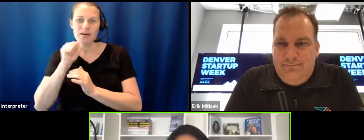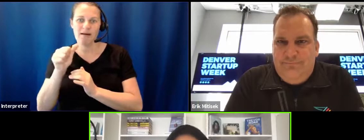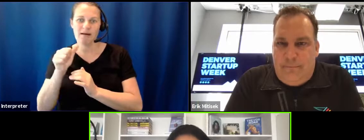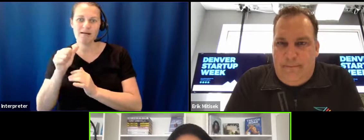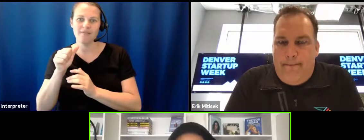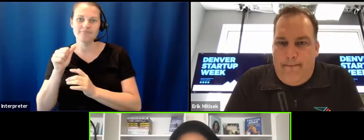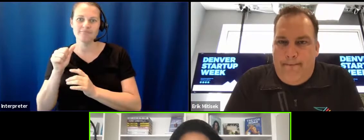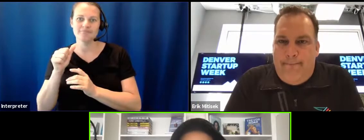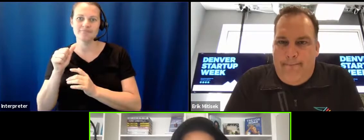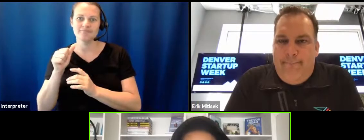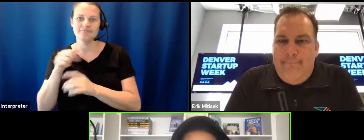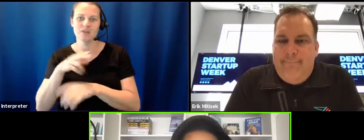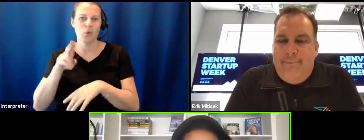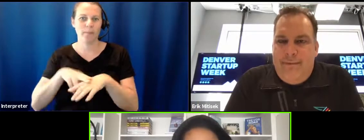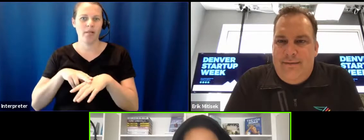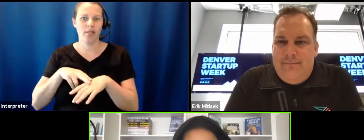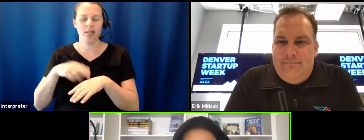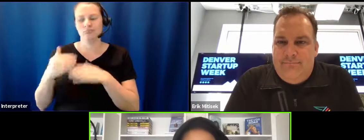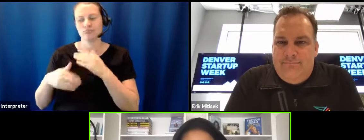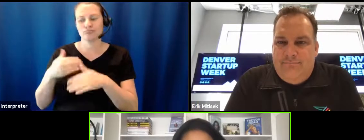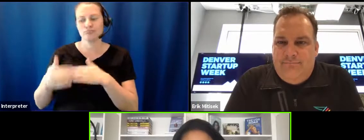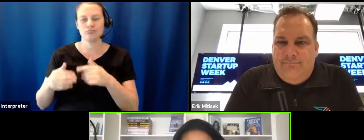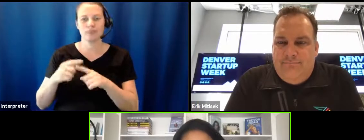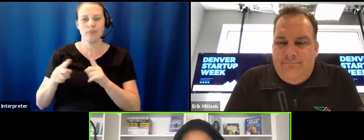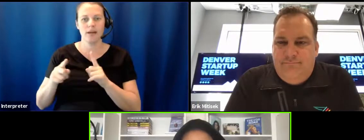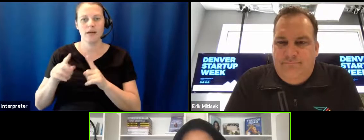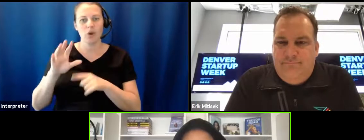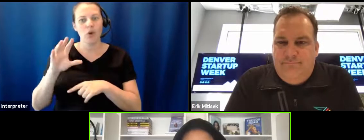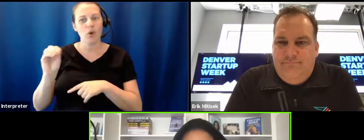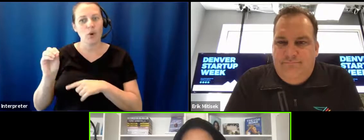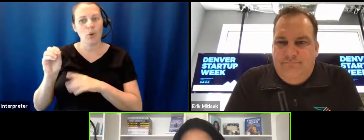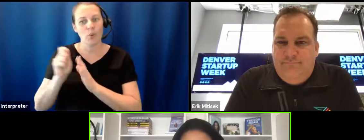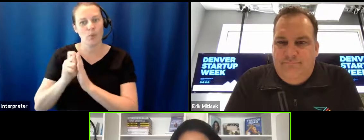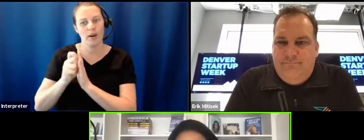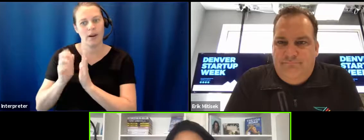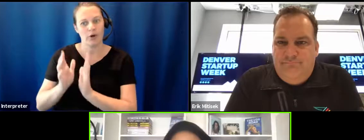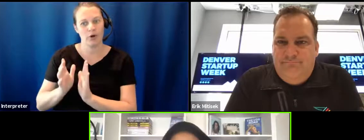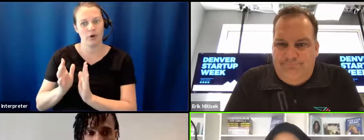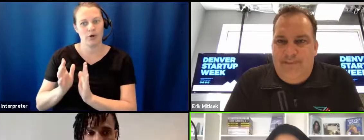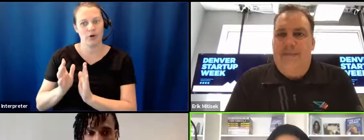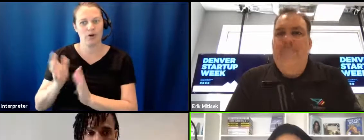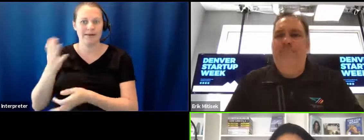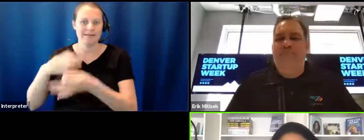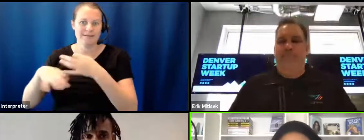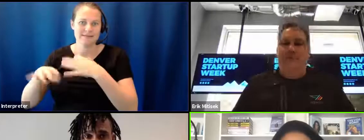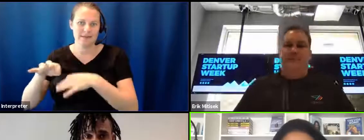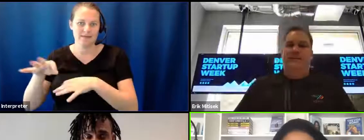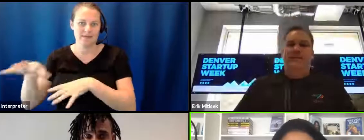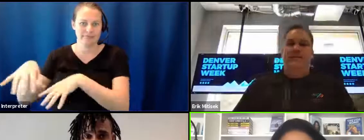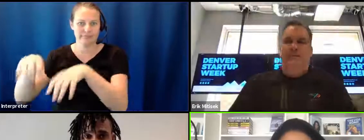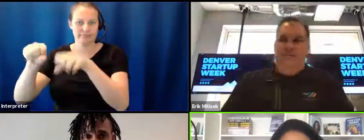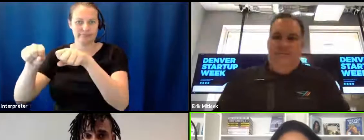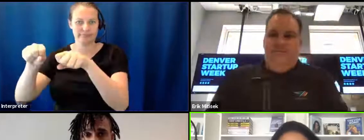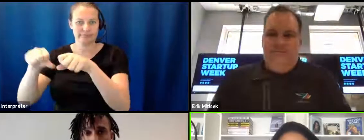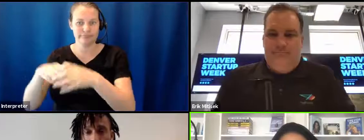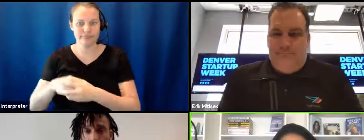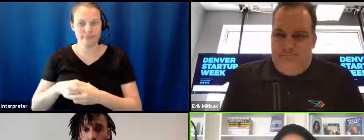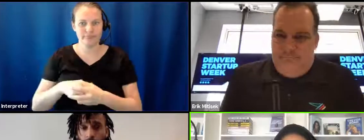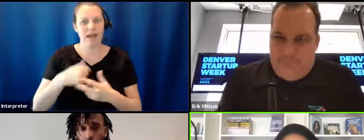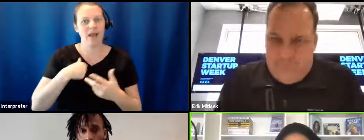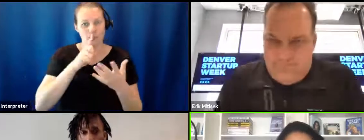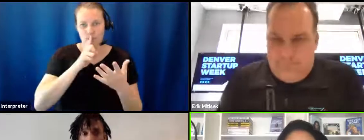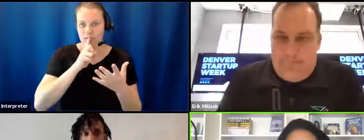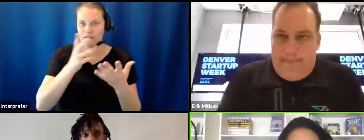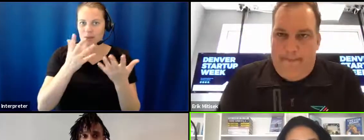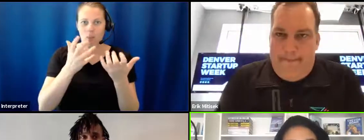have her as a co-writer rather than a ghostwriter, because I really wanted to write this book. You know, I didn't want to just have